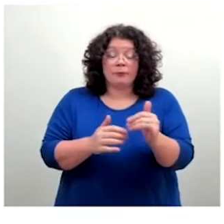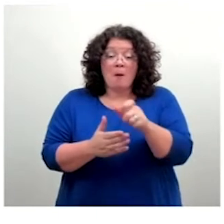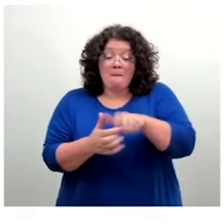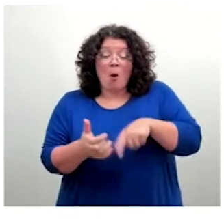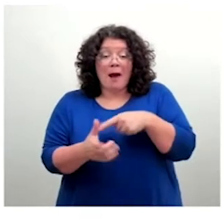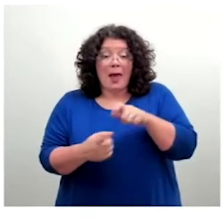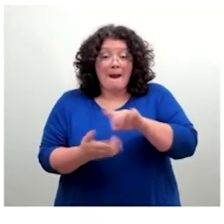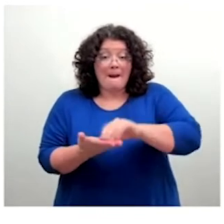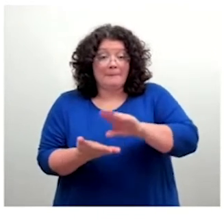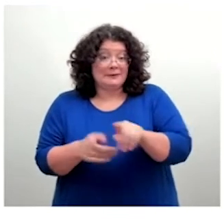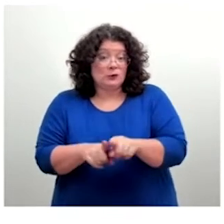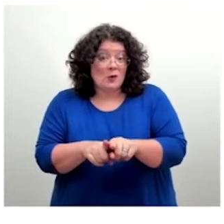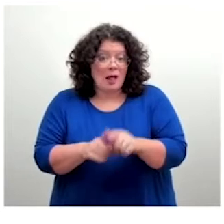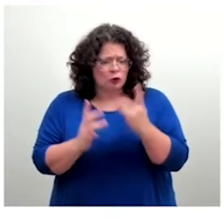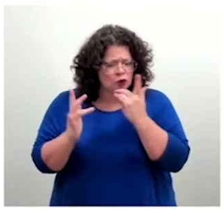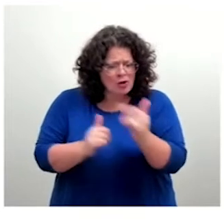statements.